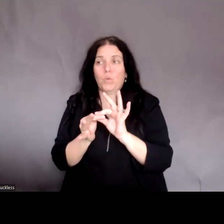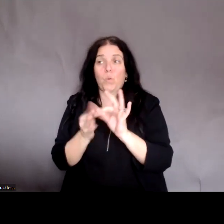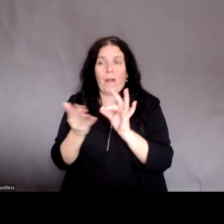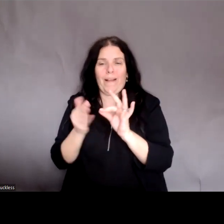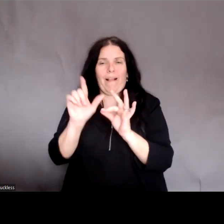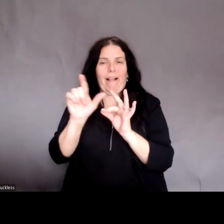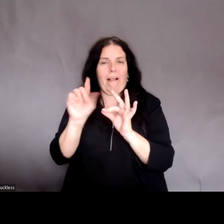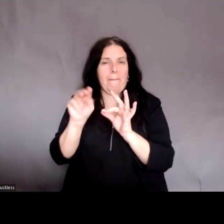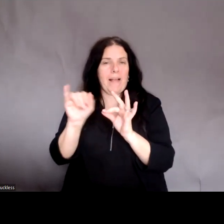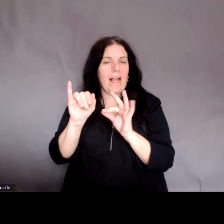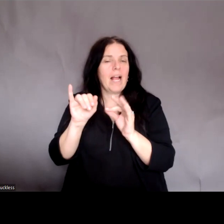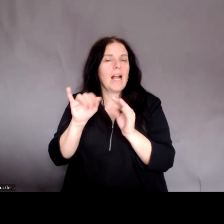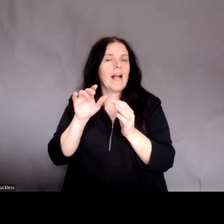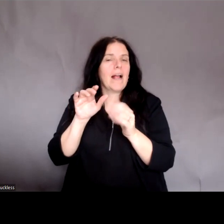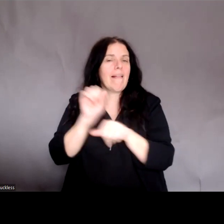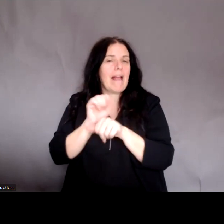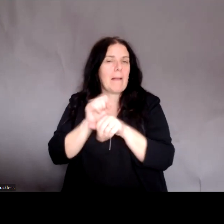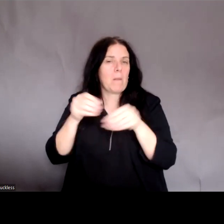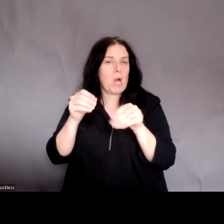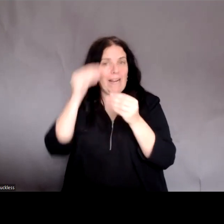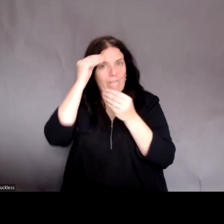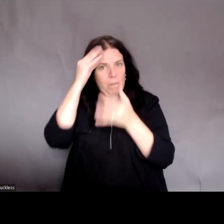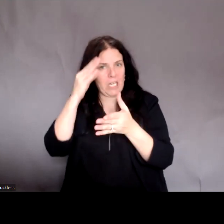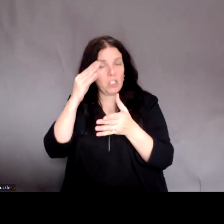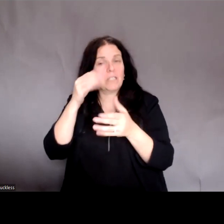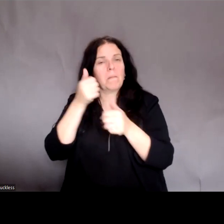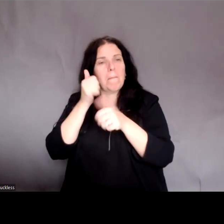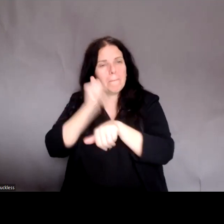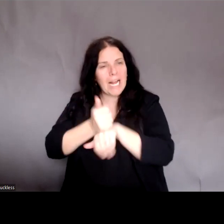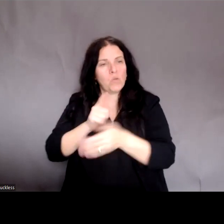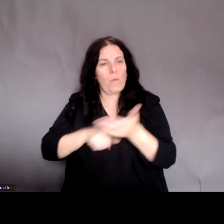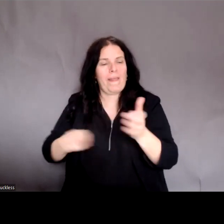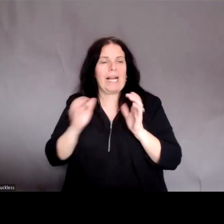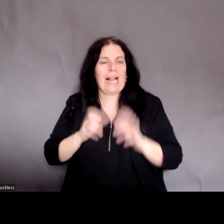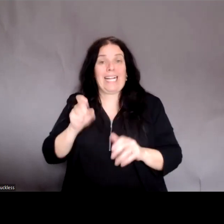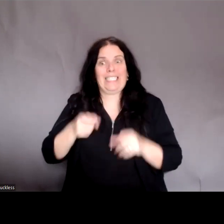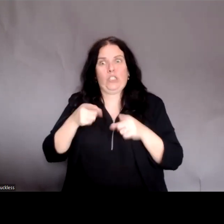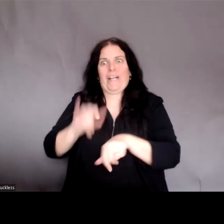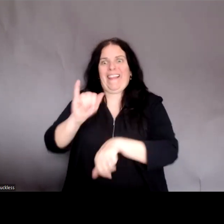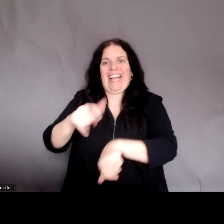information based on what clients need at the time of service. So long as we can make it fit